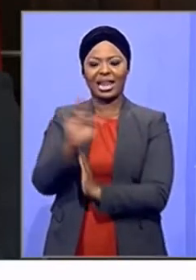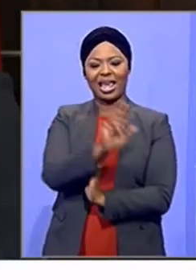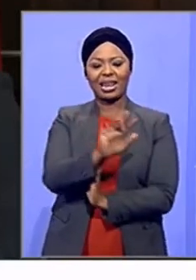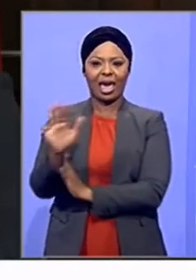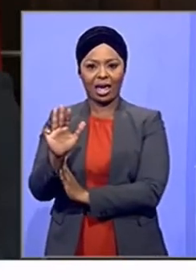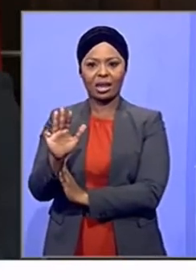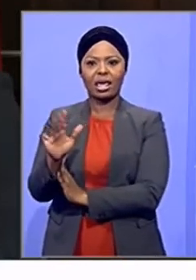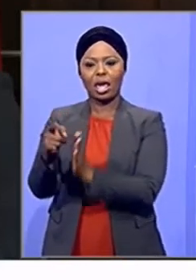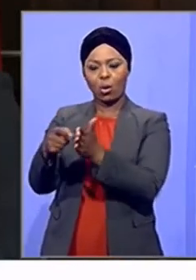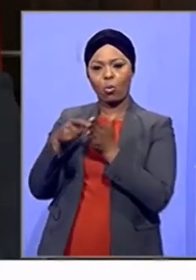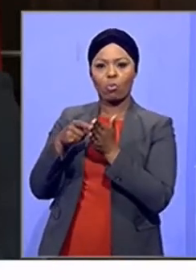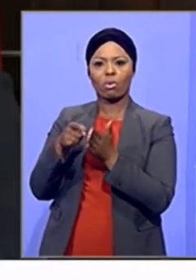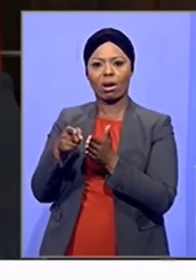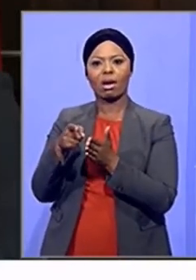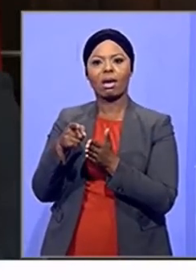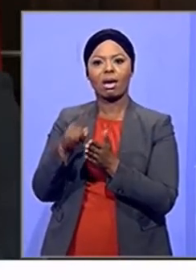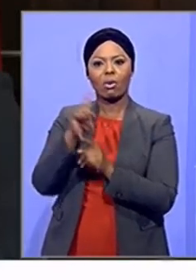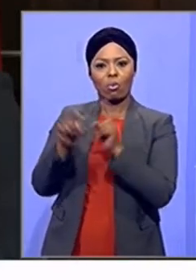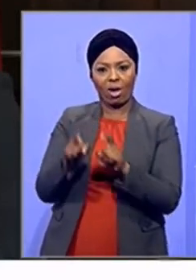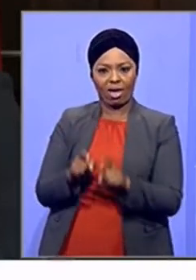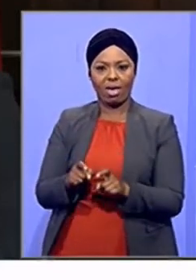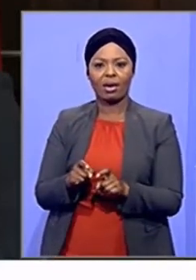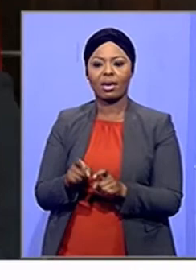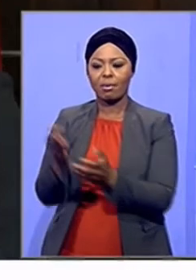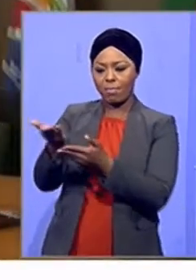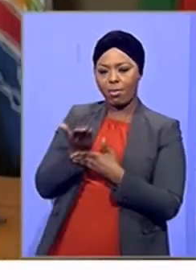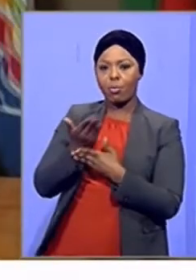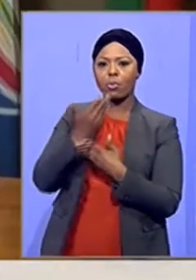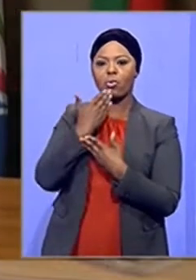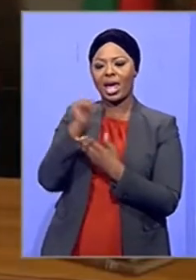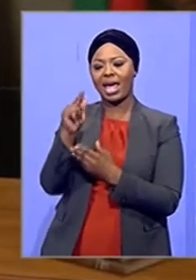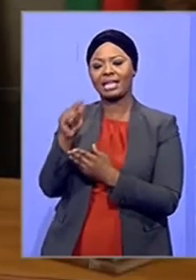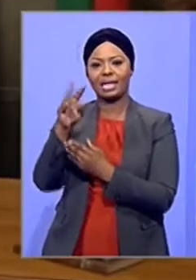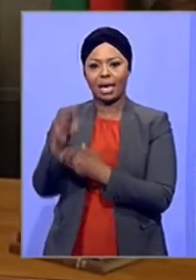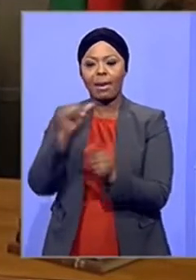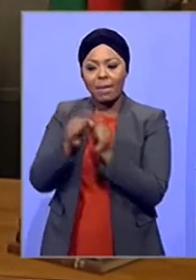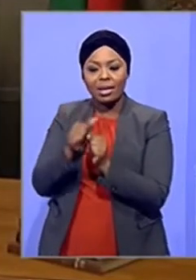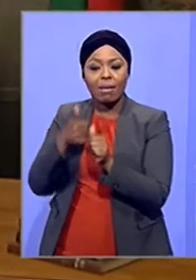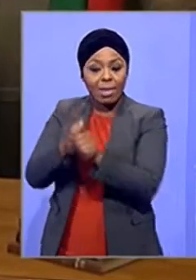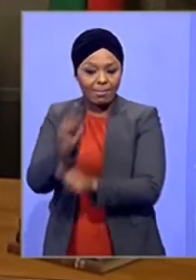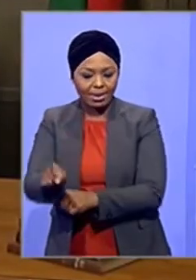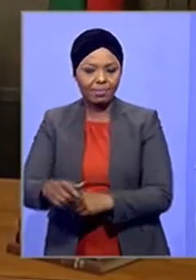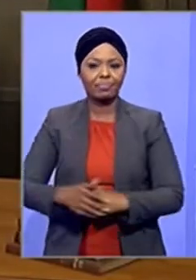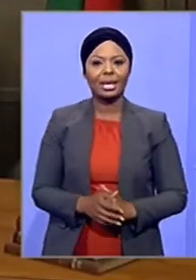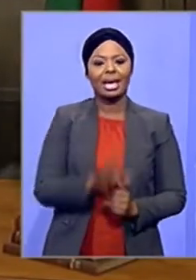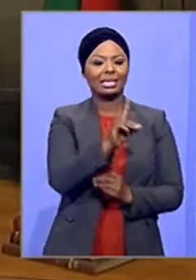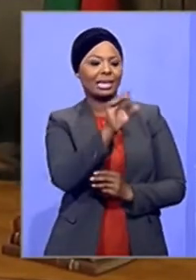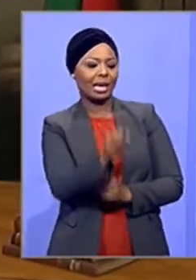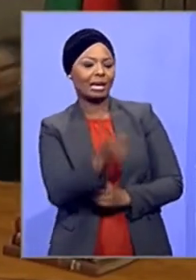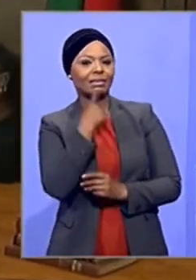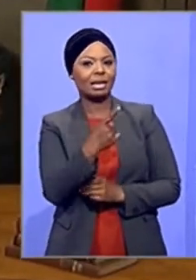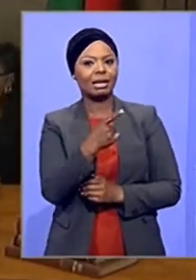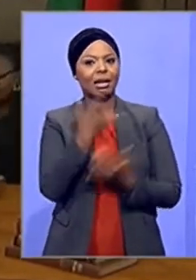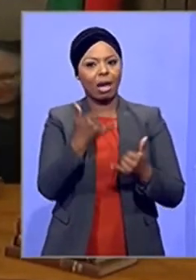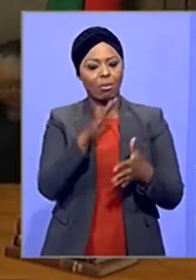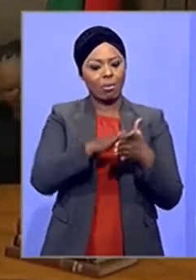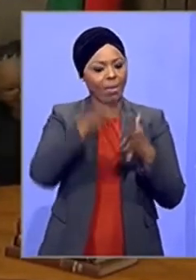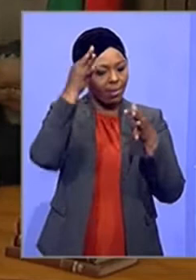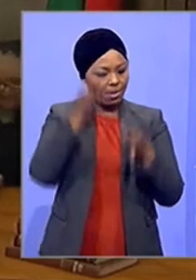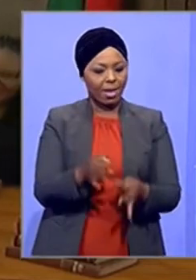been brought before parliament by the ATM. DA ya re tshwetso ya go tseela tsitsinyo e tshitsintsweng kwa paneleng